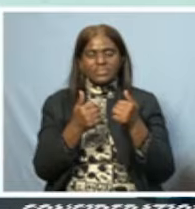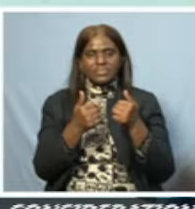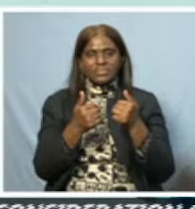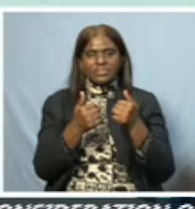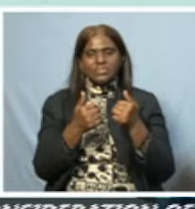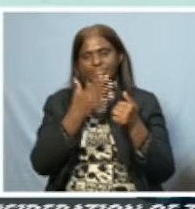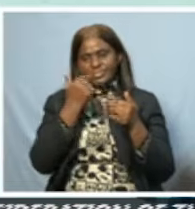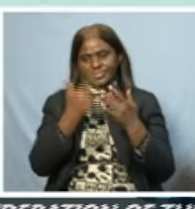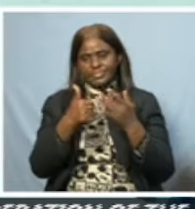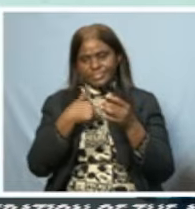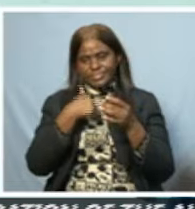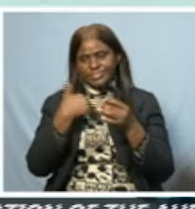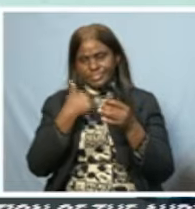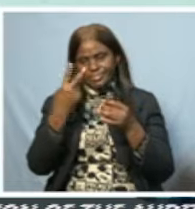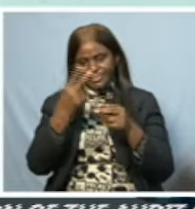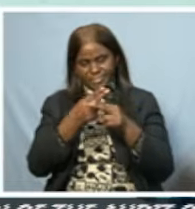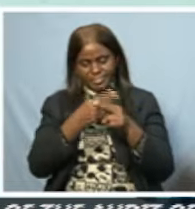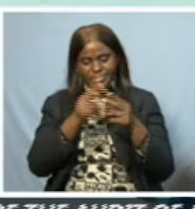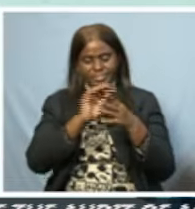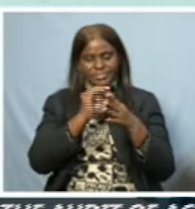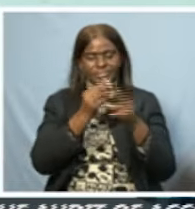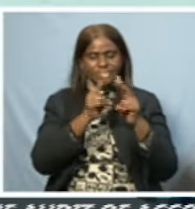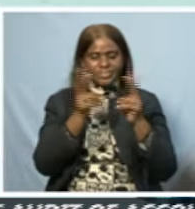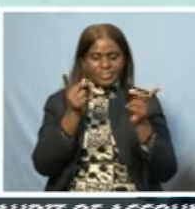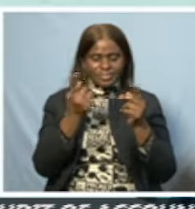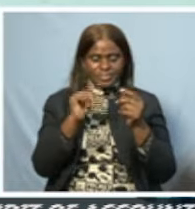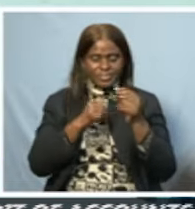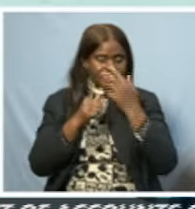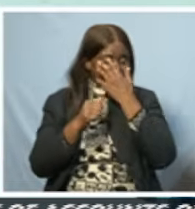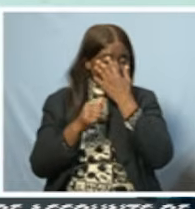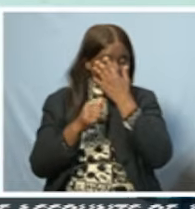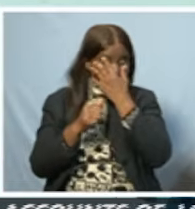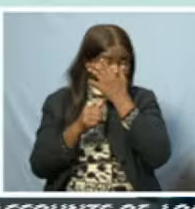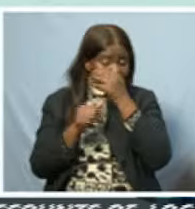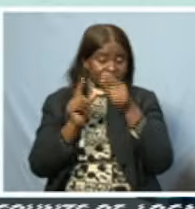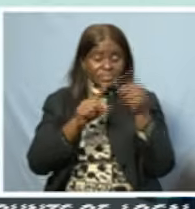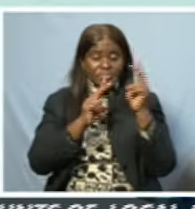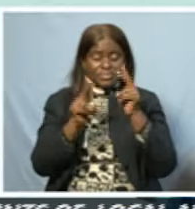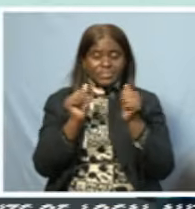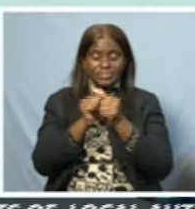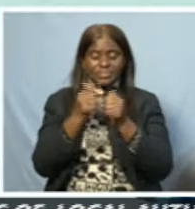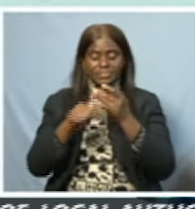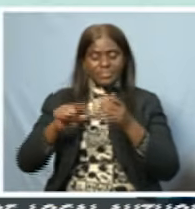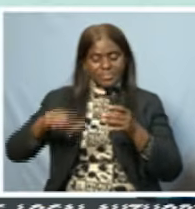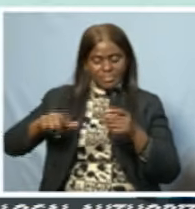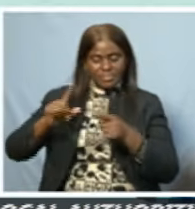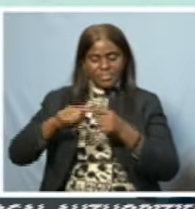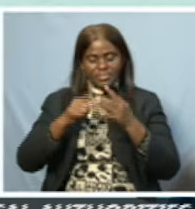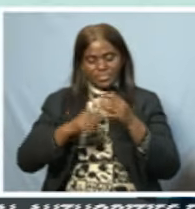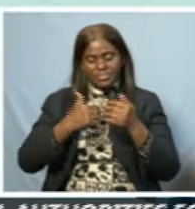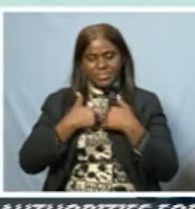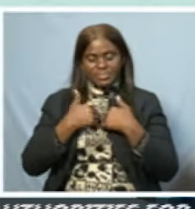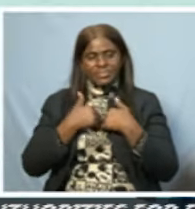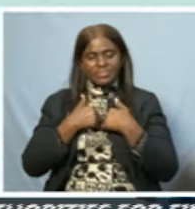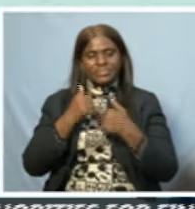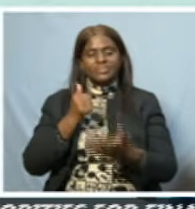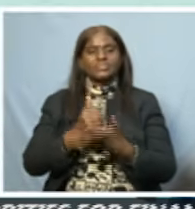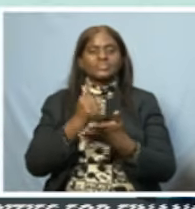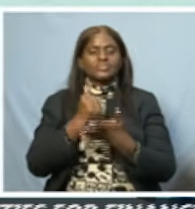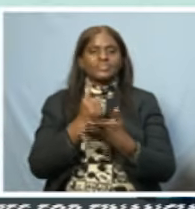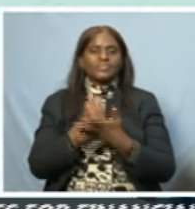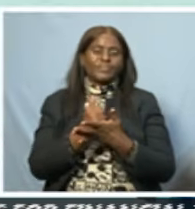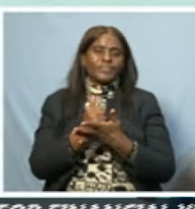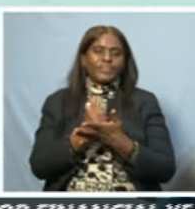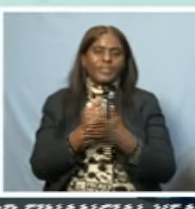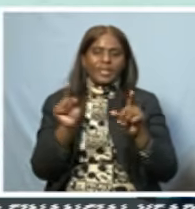Yeah, it should be 2 months or so. So we may not proceed to answer in terms of delay, but what we have is hope that